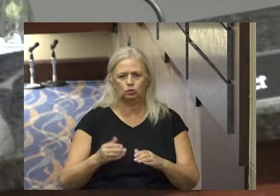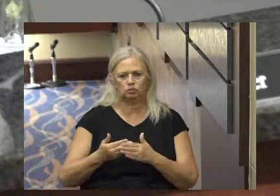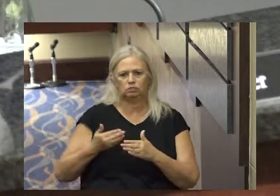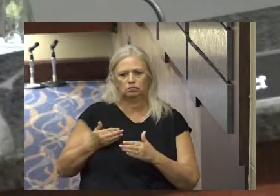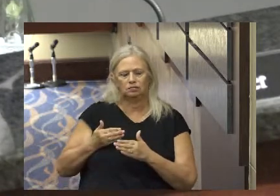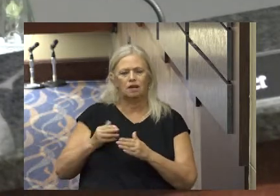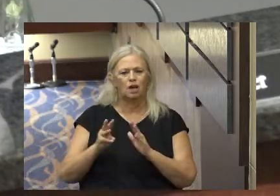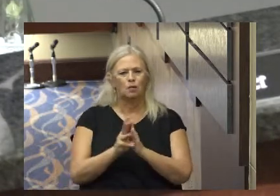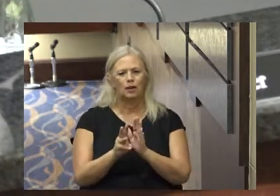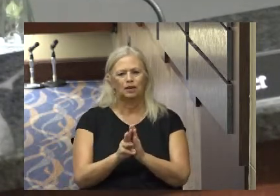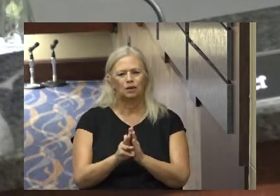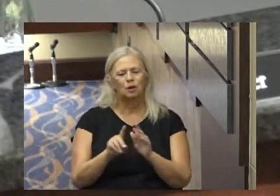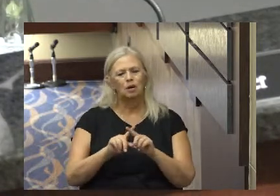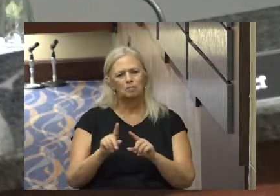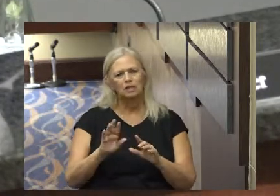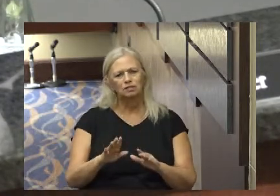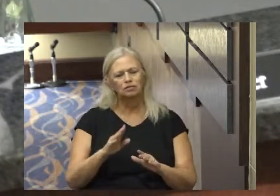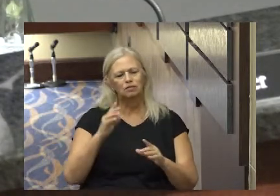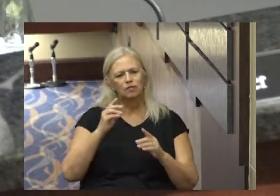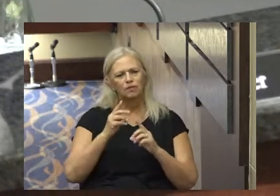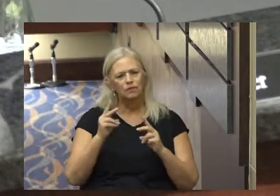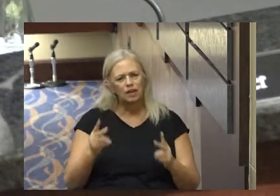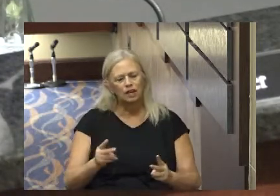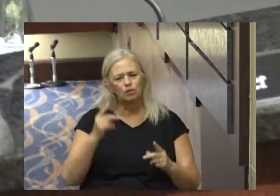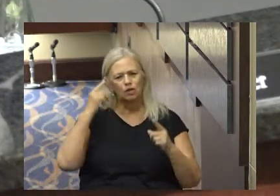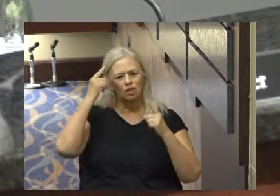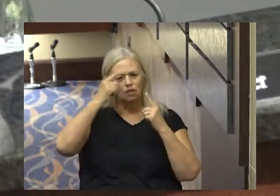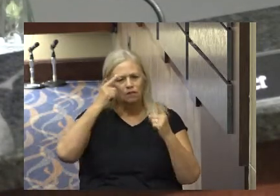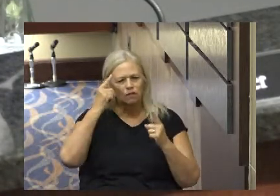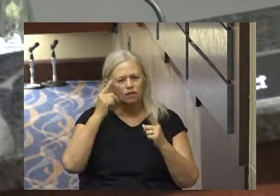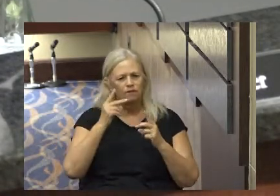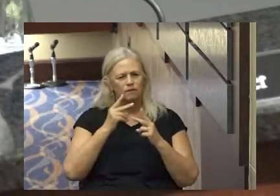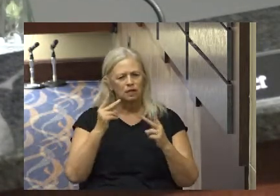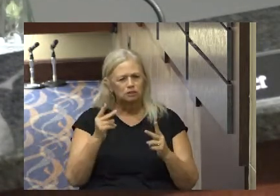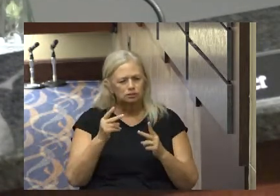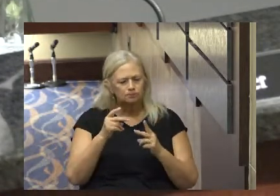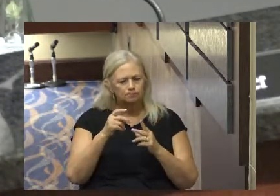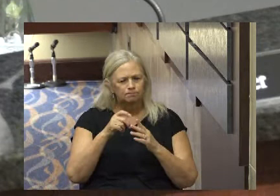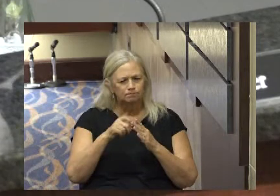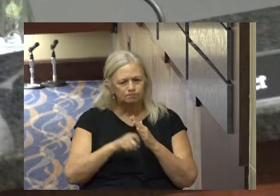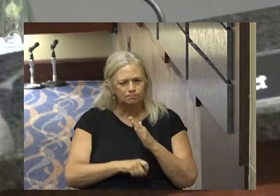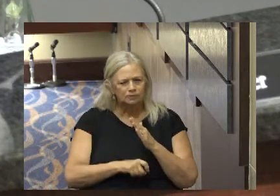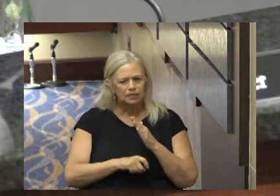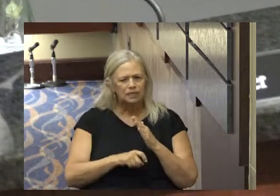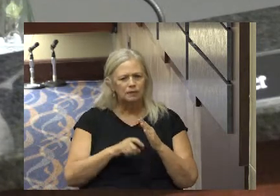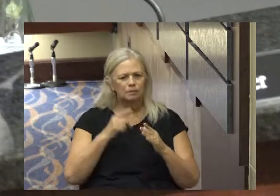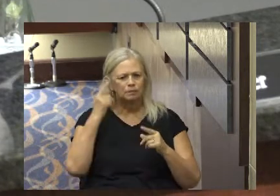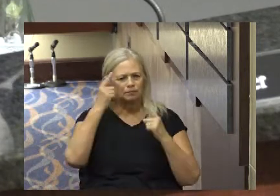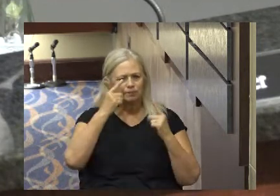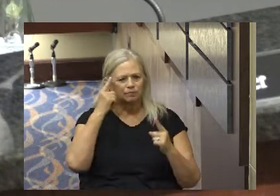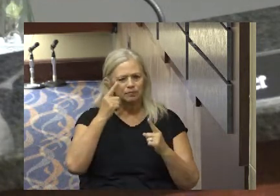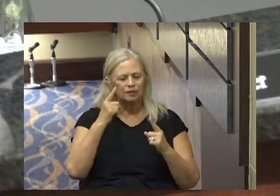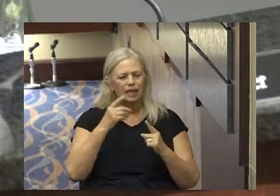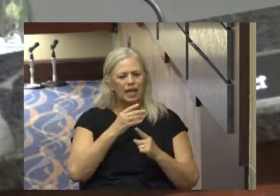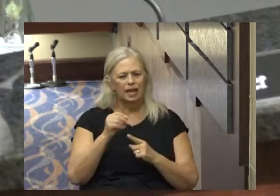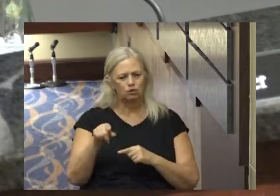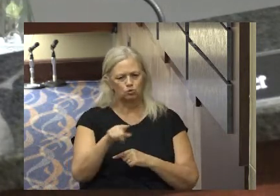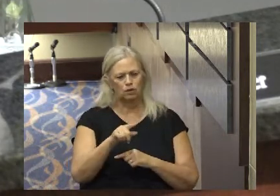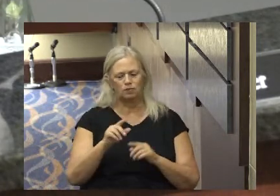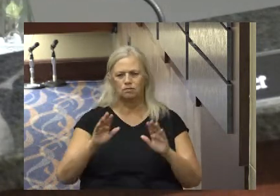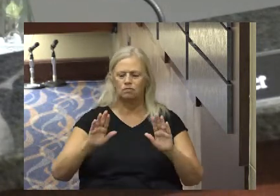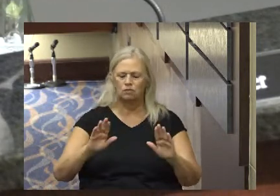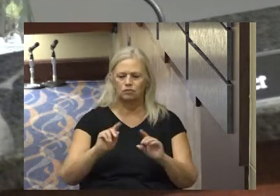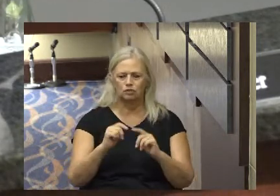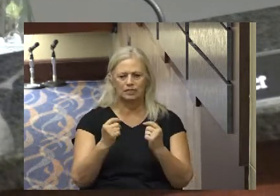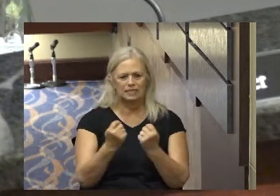are thoughtful and strategic, and you check in with the incredible team that you've built around you. I think part of the